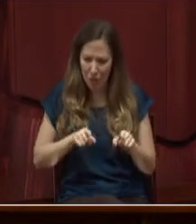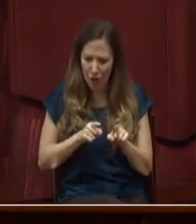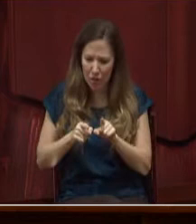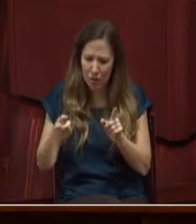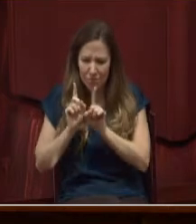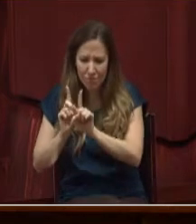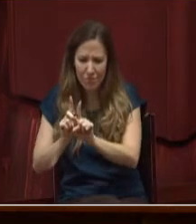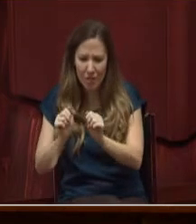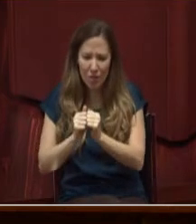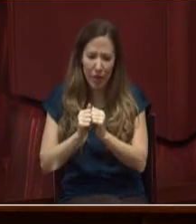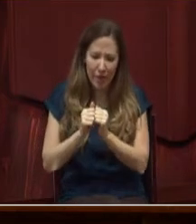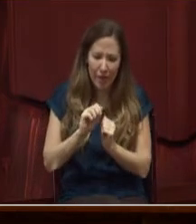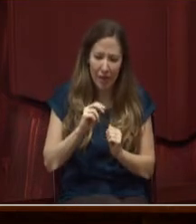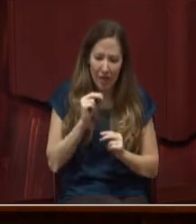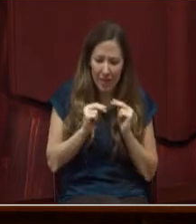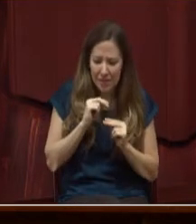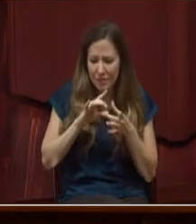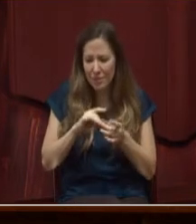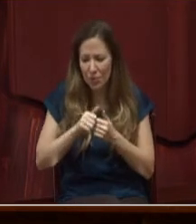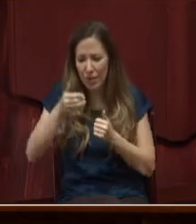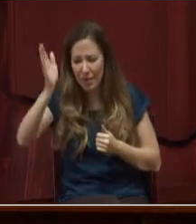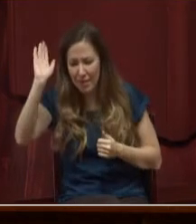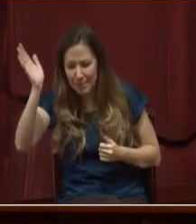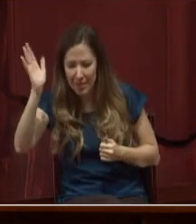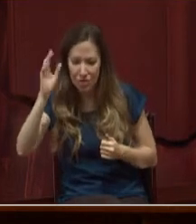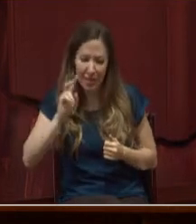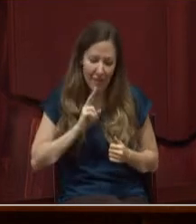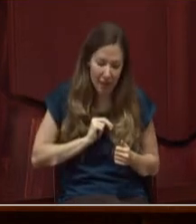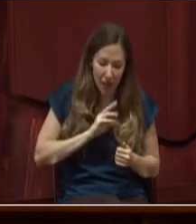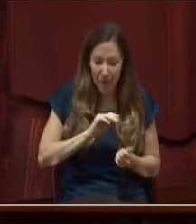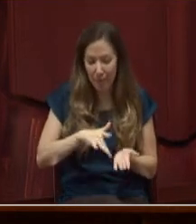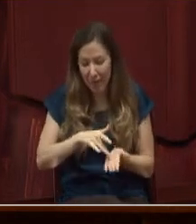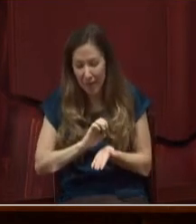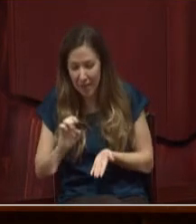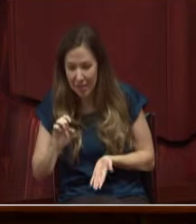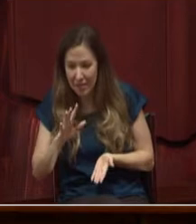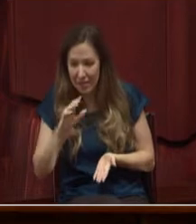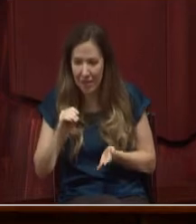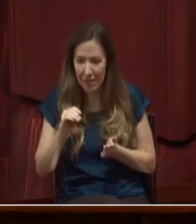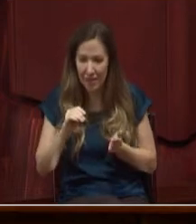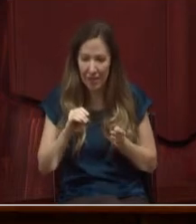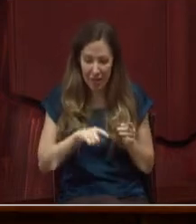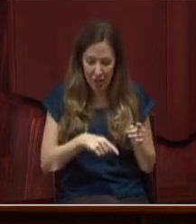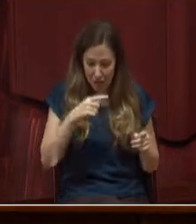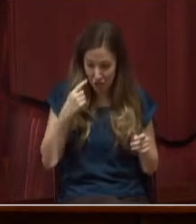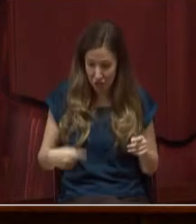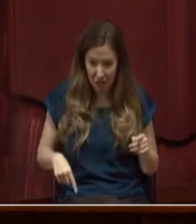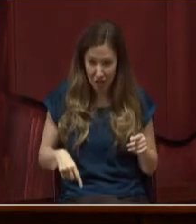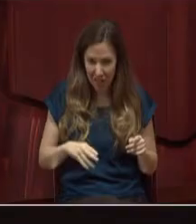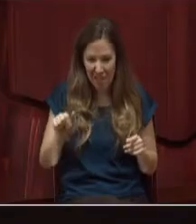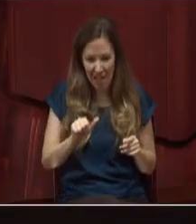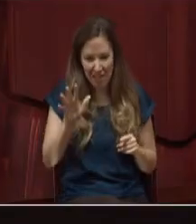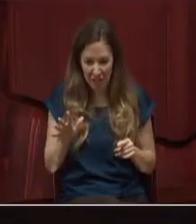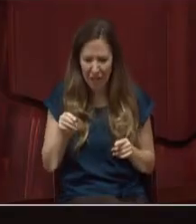that dealt with everything from the Middle East to Vietnam to China to Asia to Russia, but also as a close personal confidant throughout. And finally,